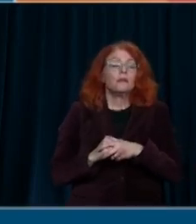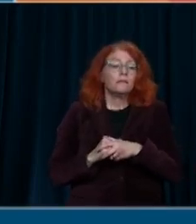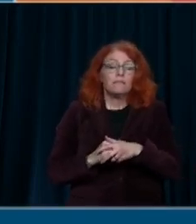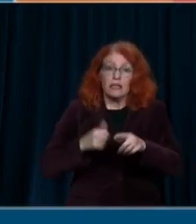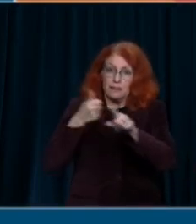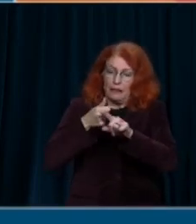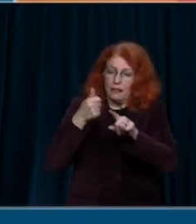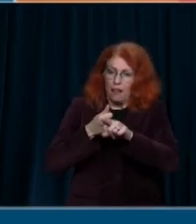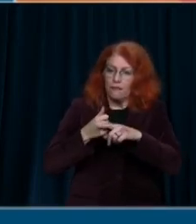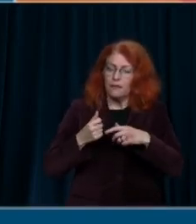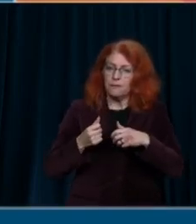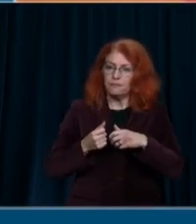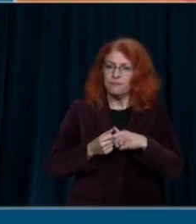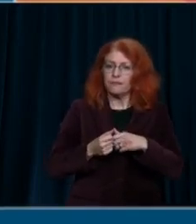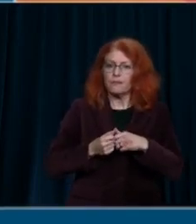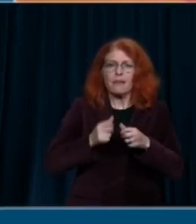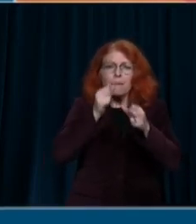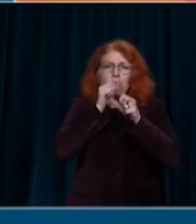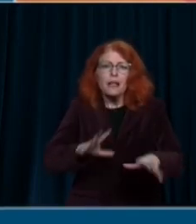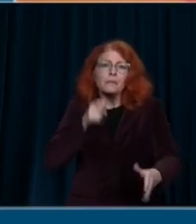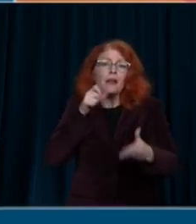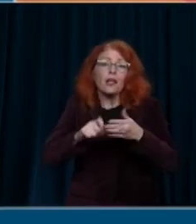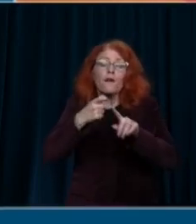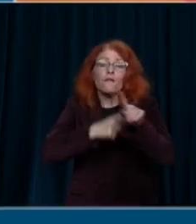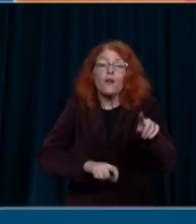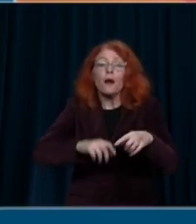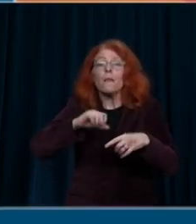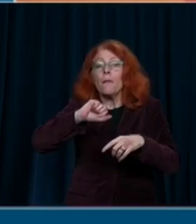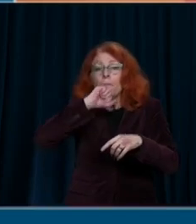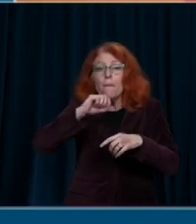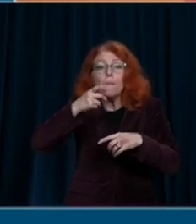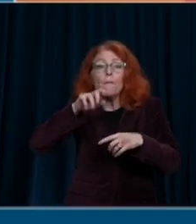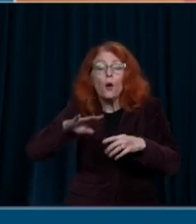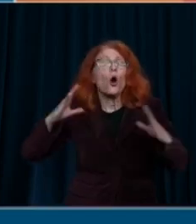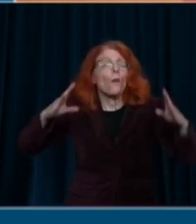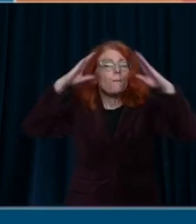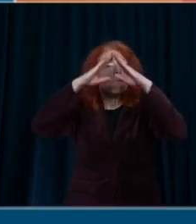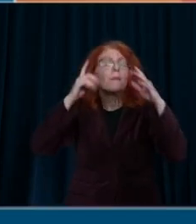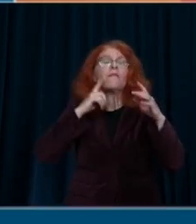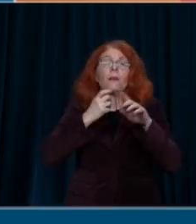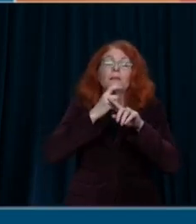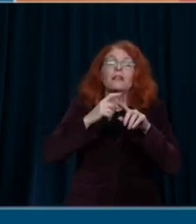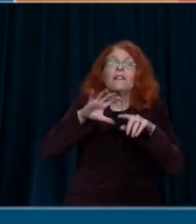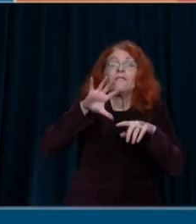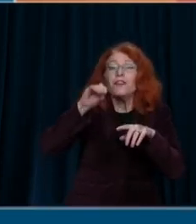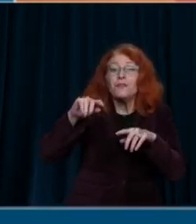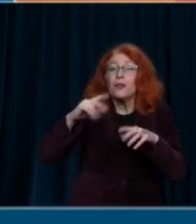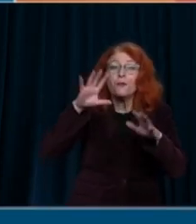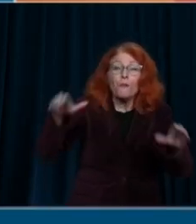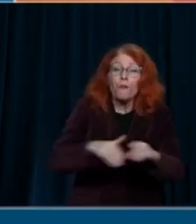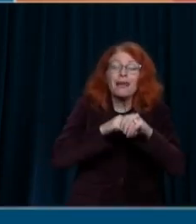He was blessed by a letter from the Pope and from the President on their 50th wedding anniversary.